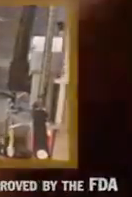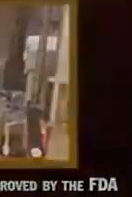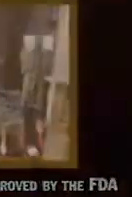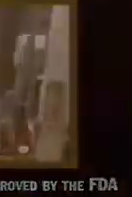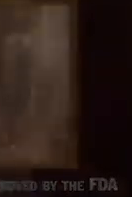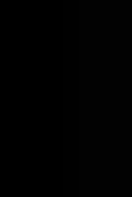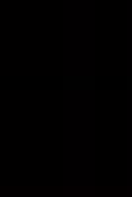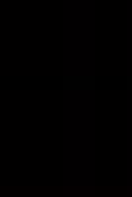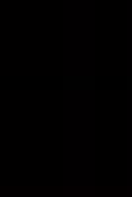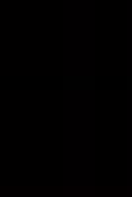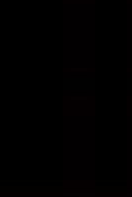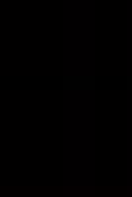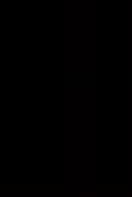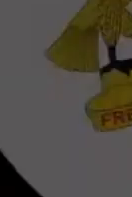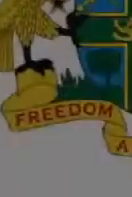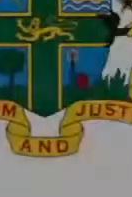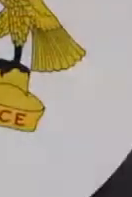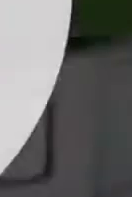FDA.